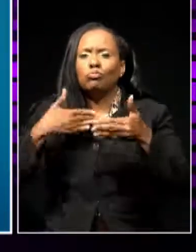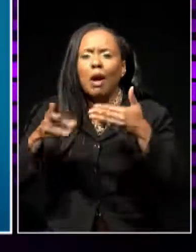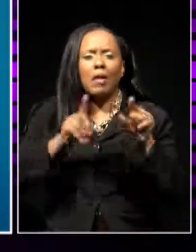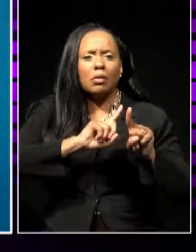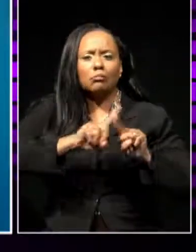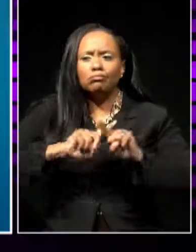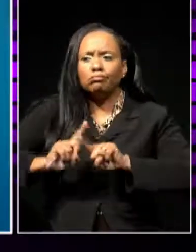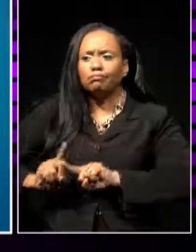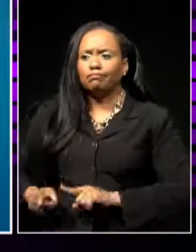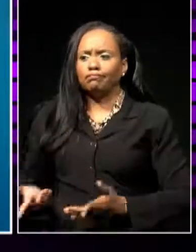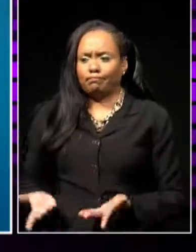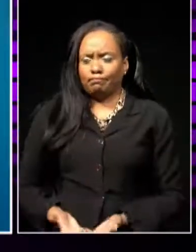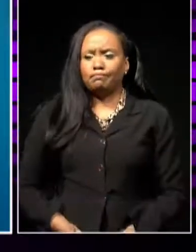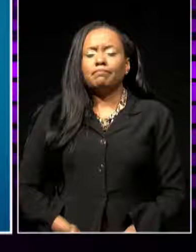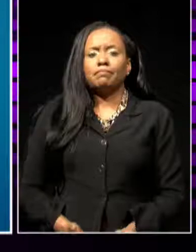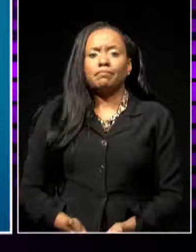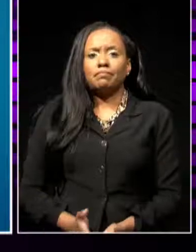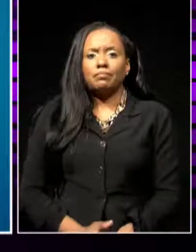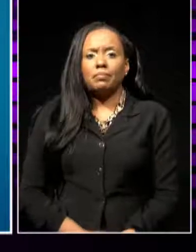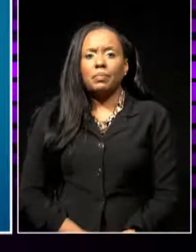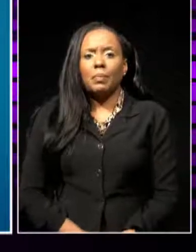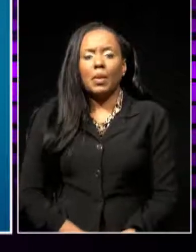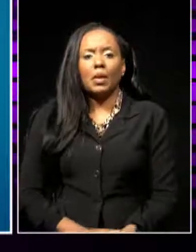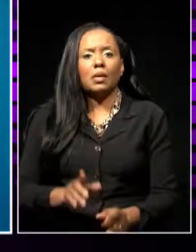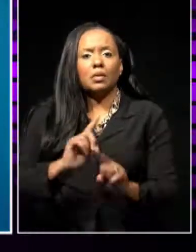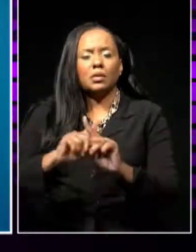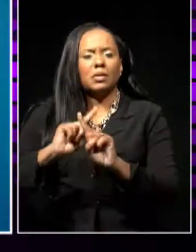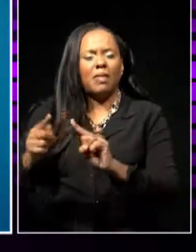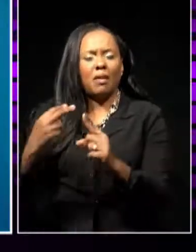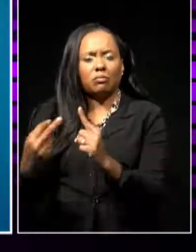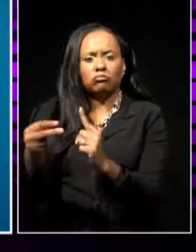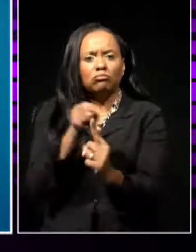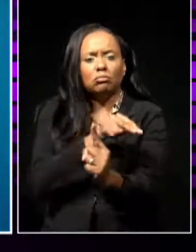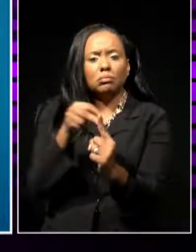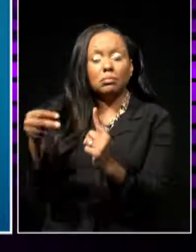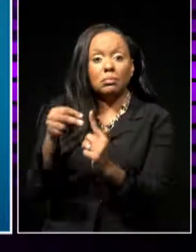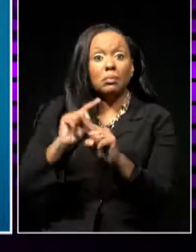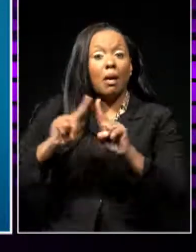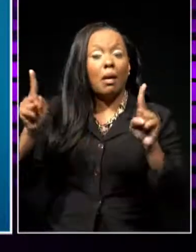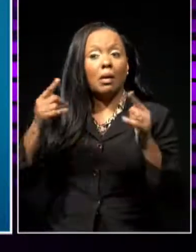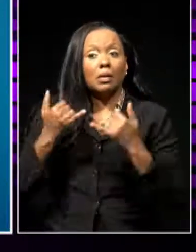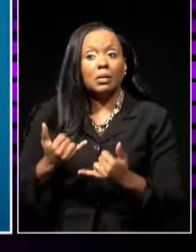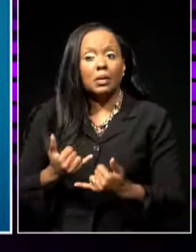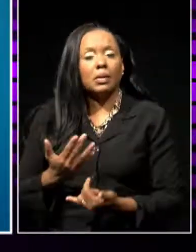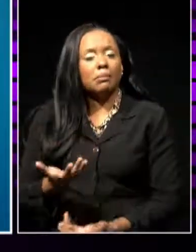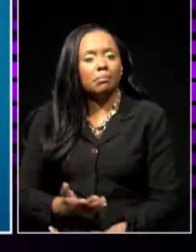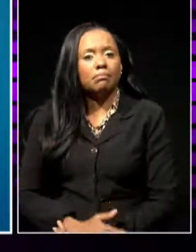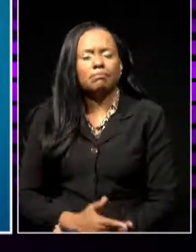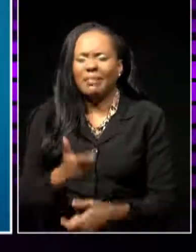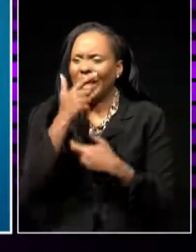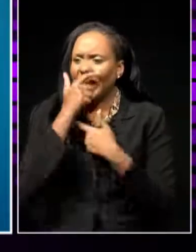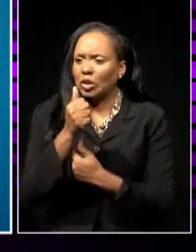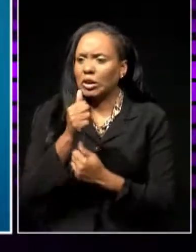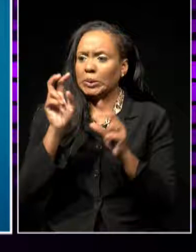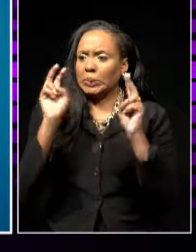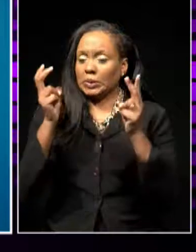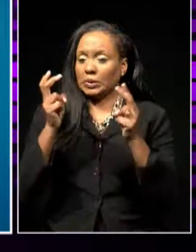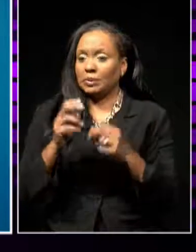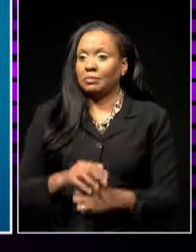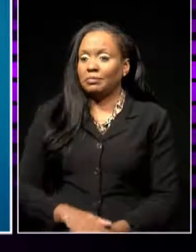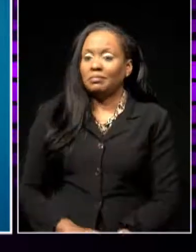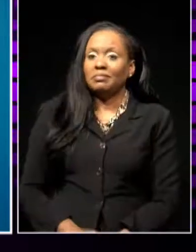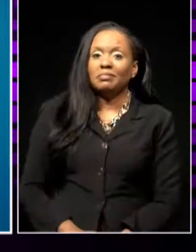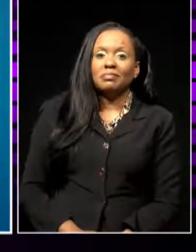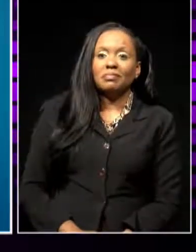youth have multiple points of views on. Today, however, we have an interesting topic. But last year, I